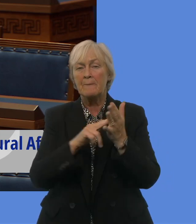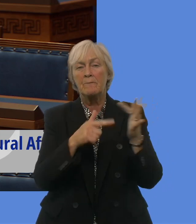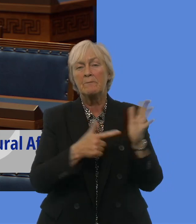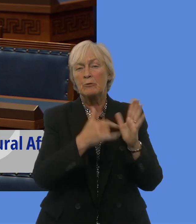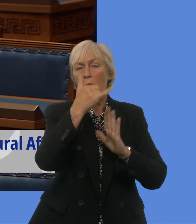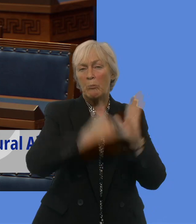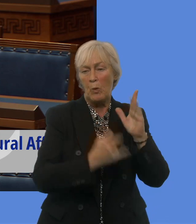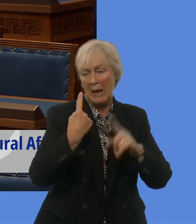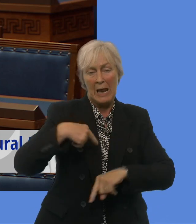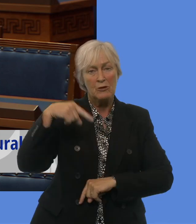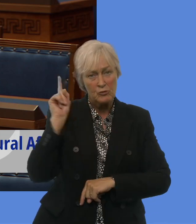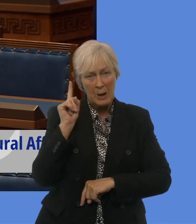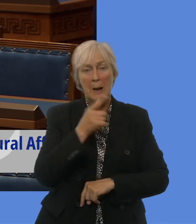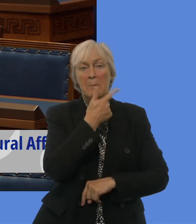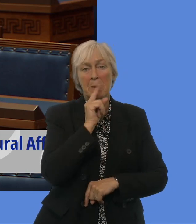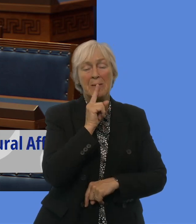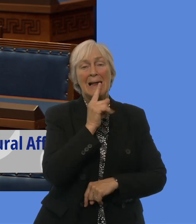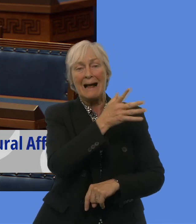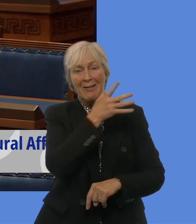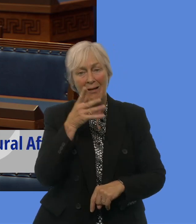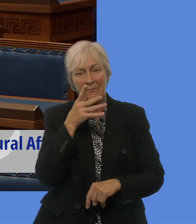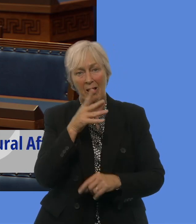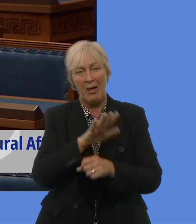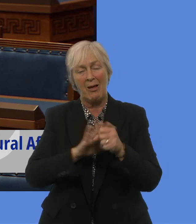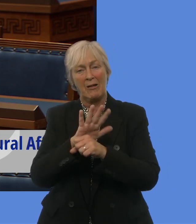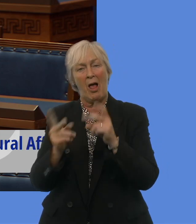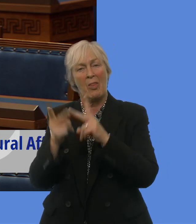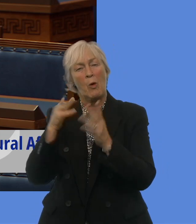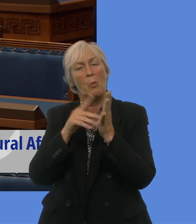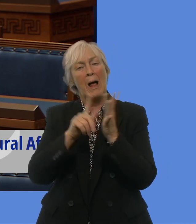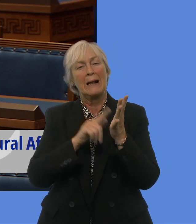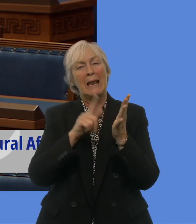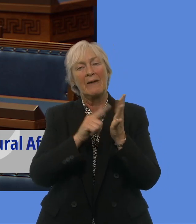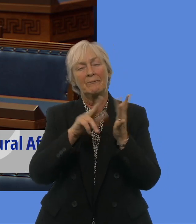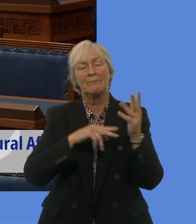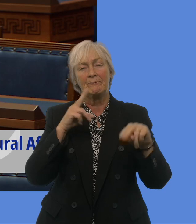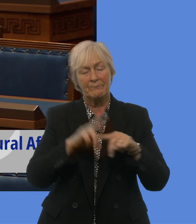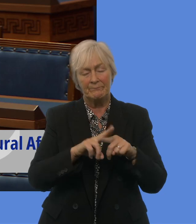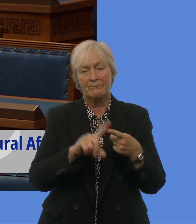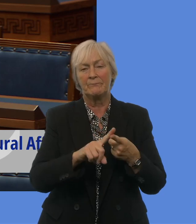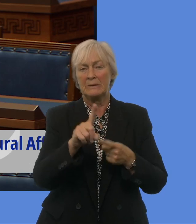year of people, cattle and wildlife, and I'm very committed to doing that. It's going to take a while to